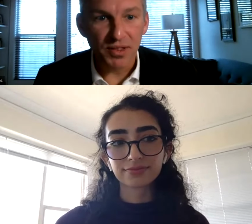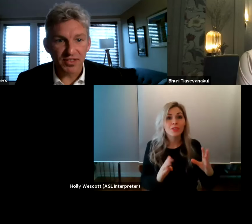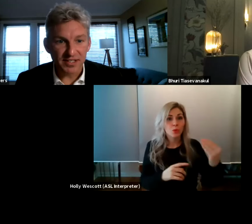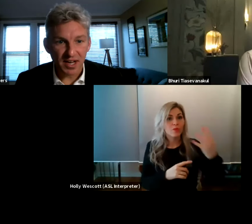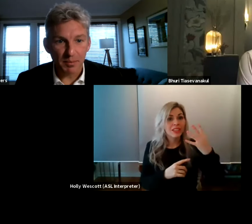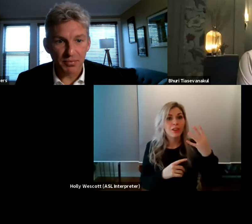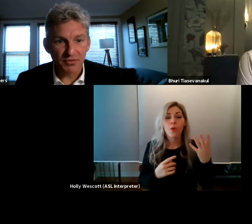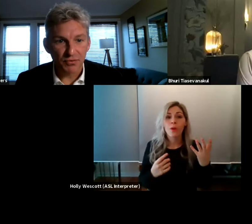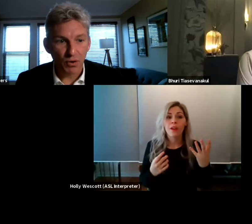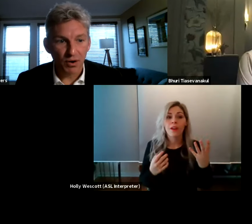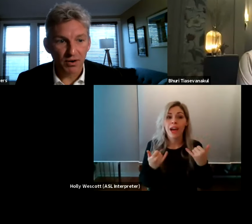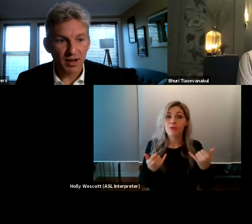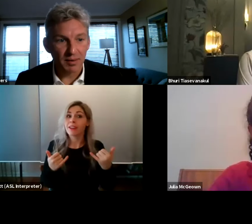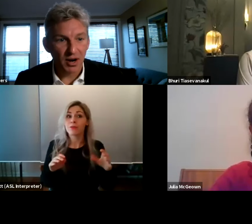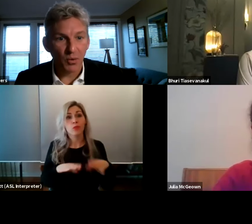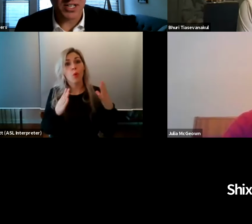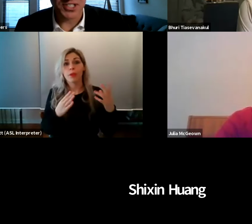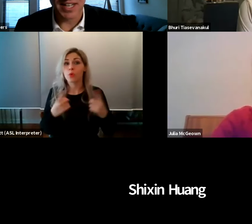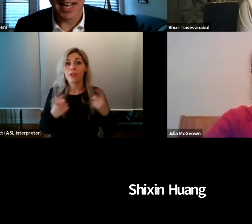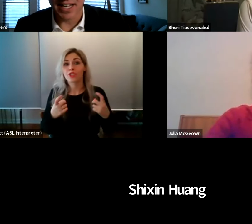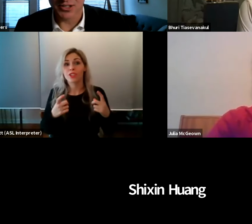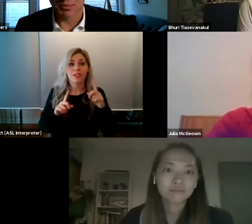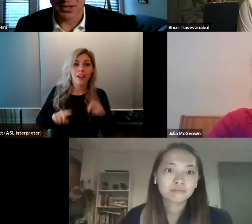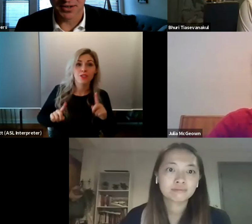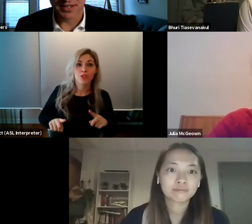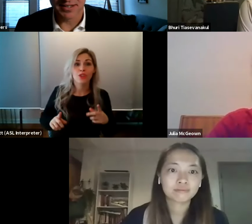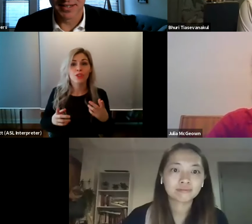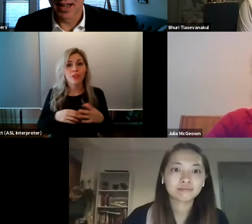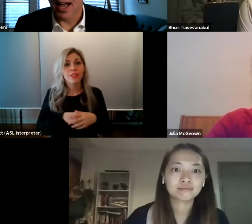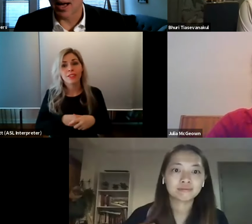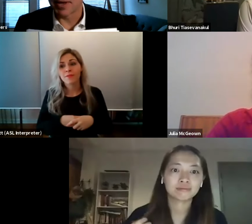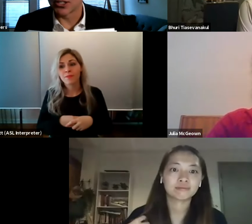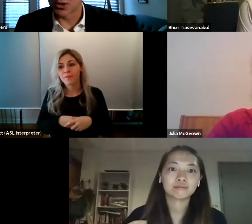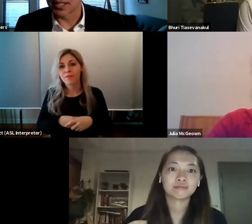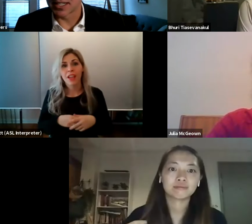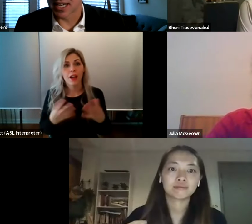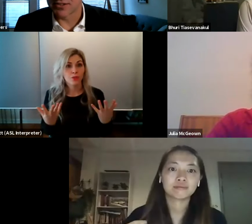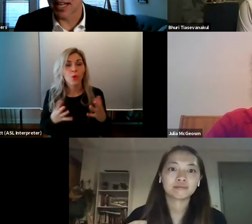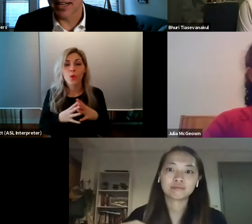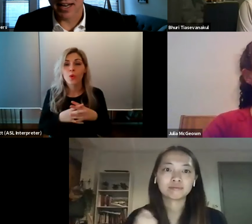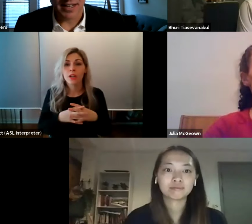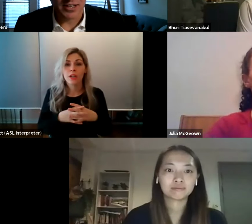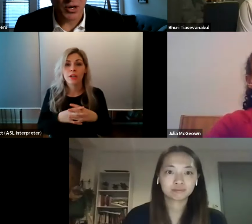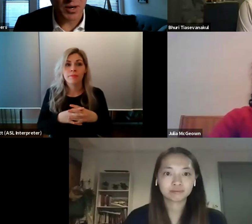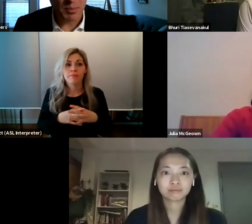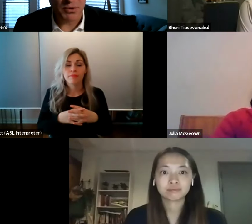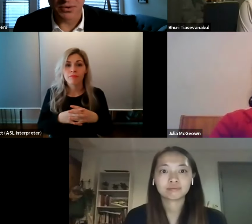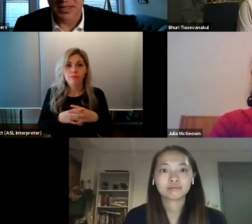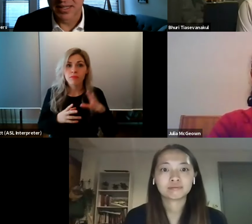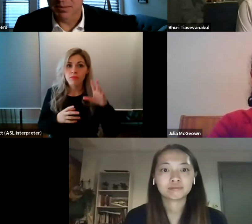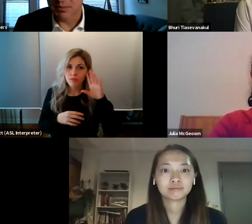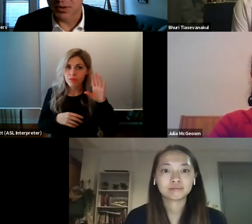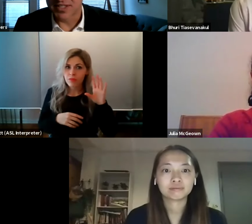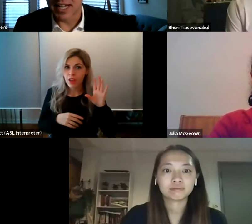and open things up for our question and answer period. And so as I've said, and I know a